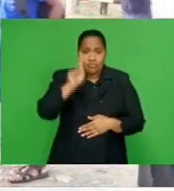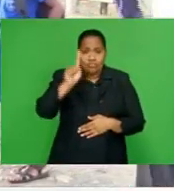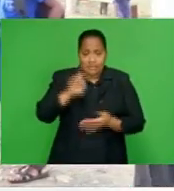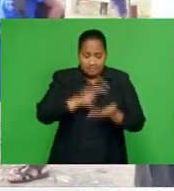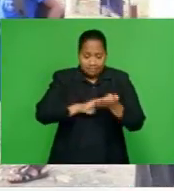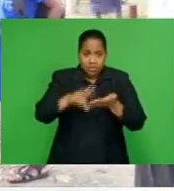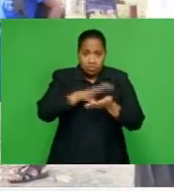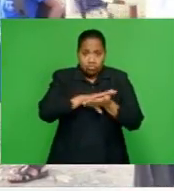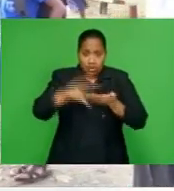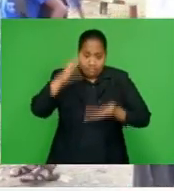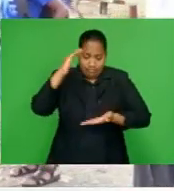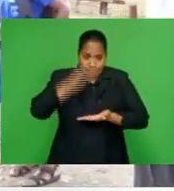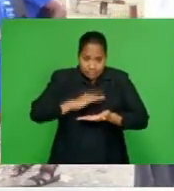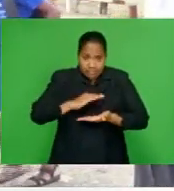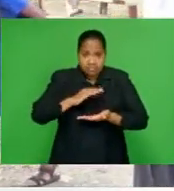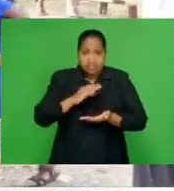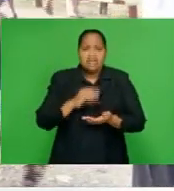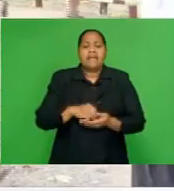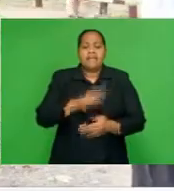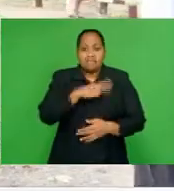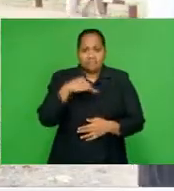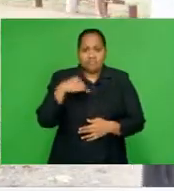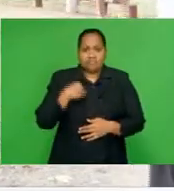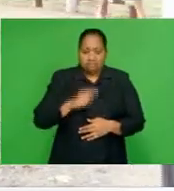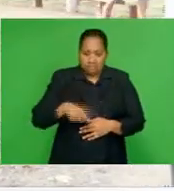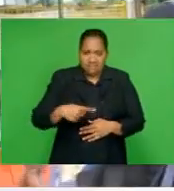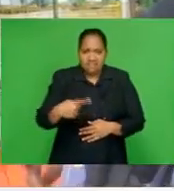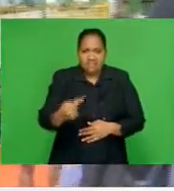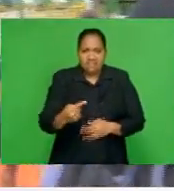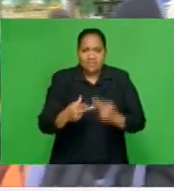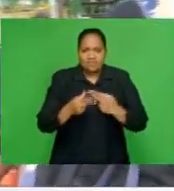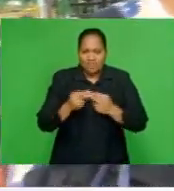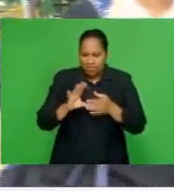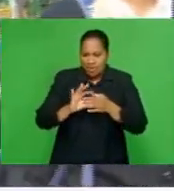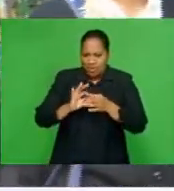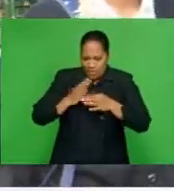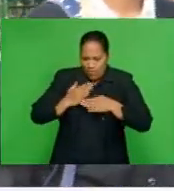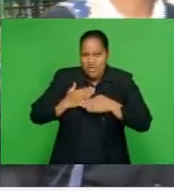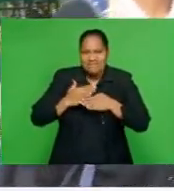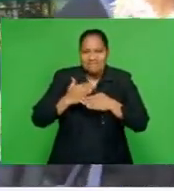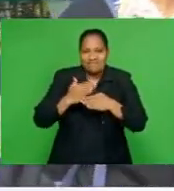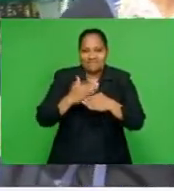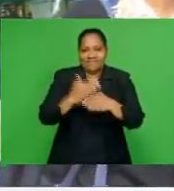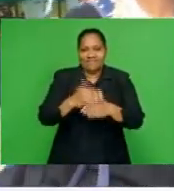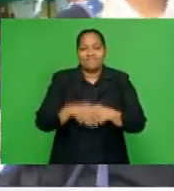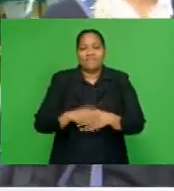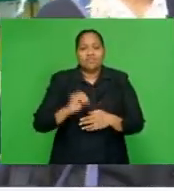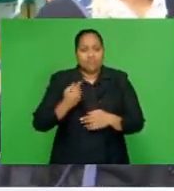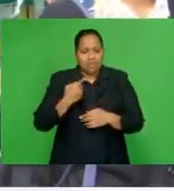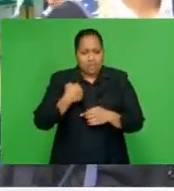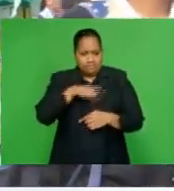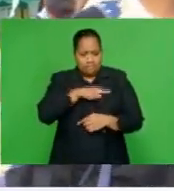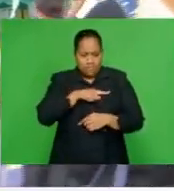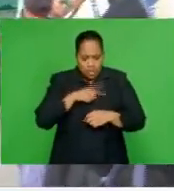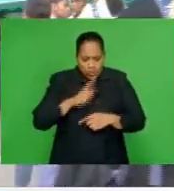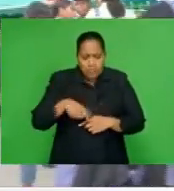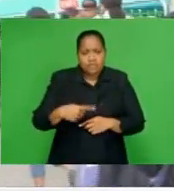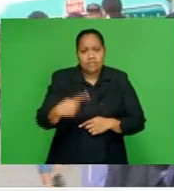education budget, the ministry will continue with its various initiatives. I'm pleased that we will still continue with our